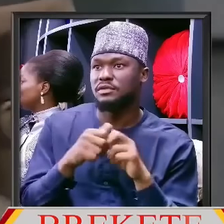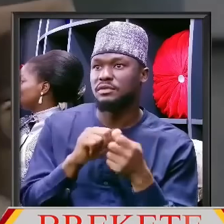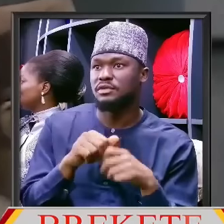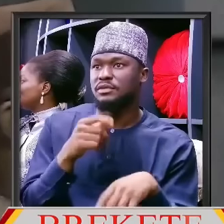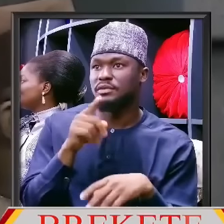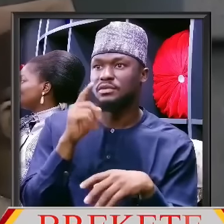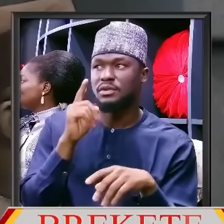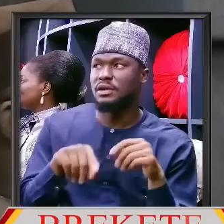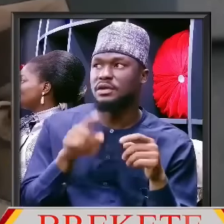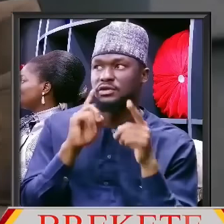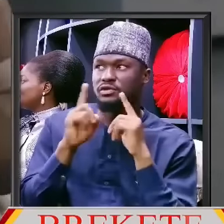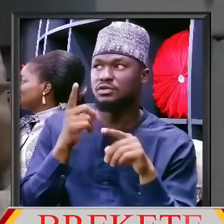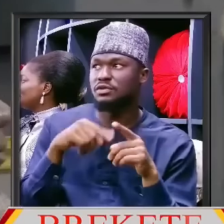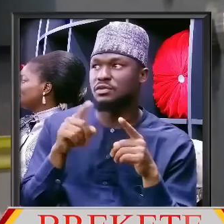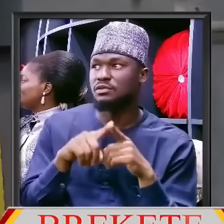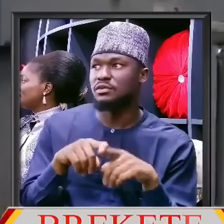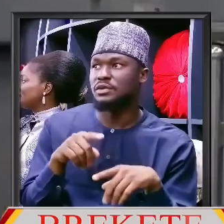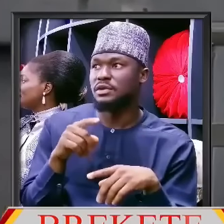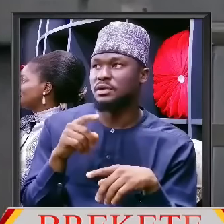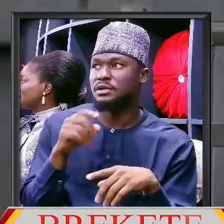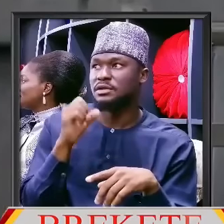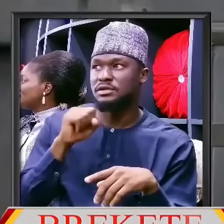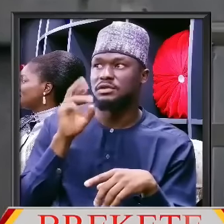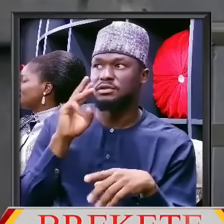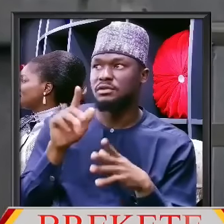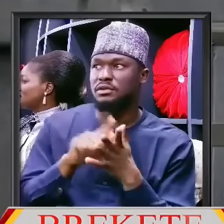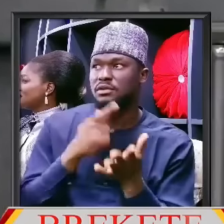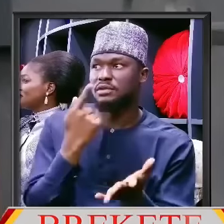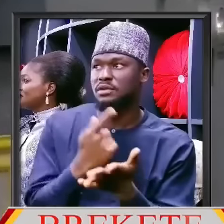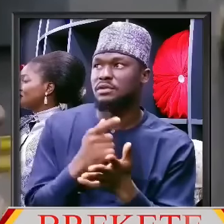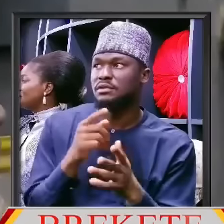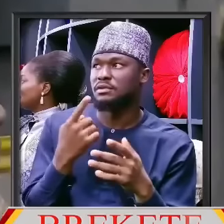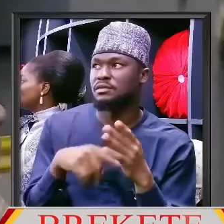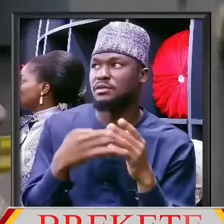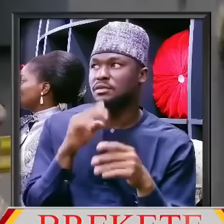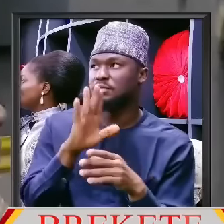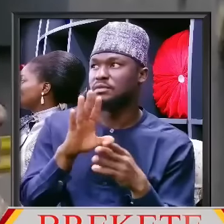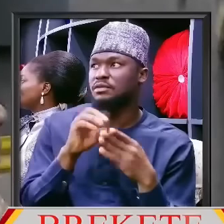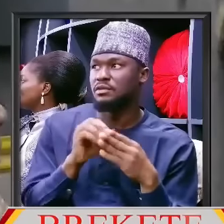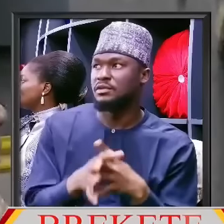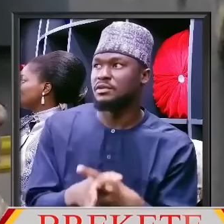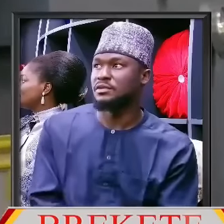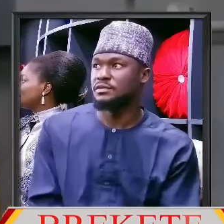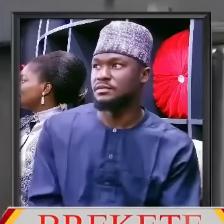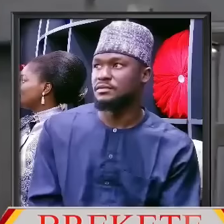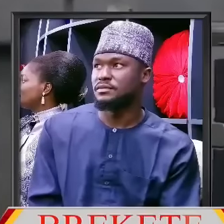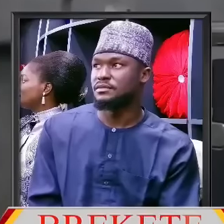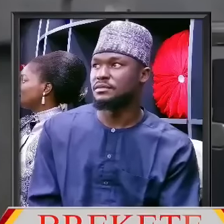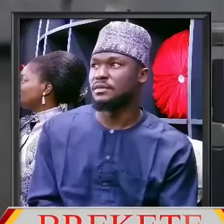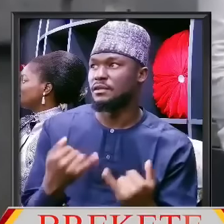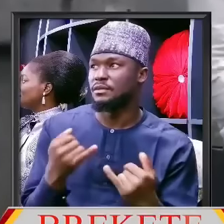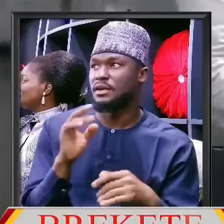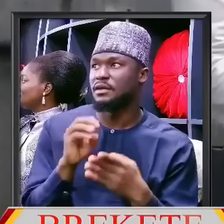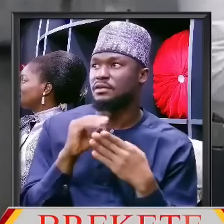you fit no talk when no when. Well, I don't know when you go graduate, sir. Yes, sir. Okay. How about your own? My own day second